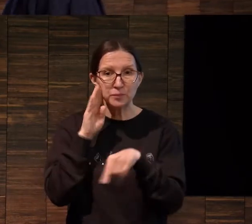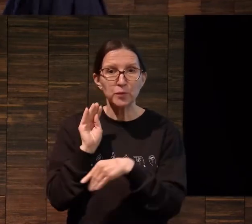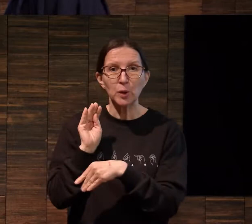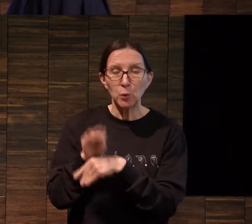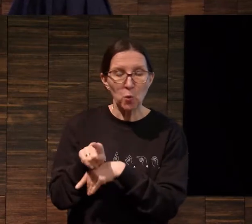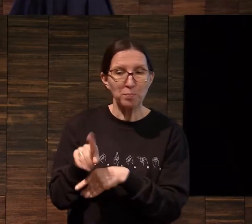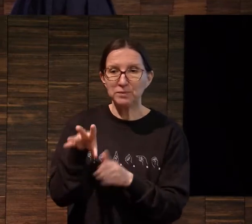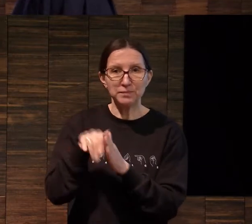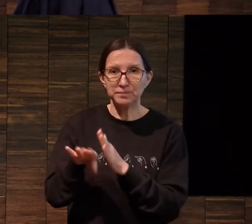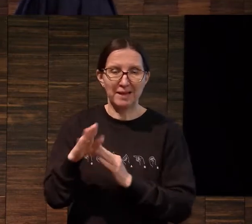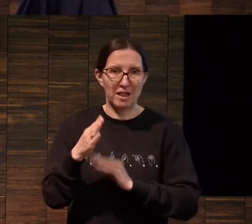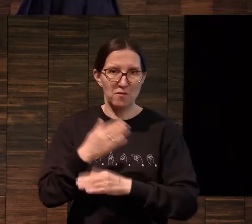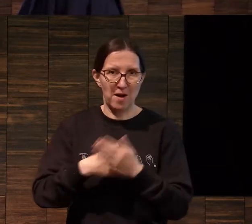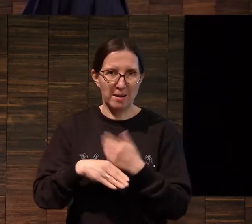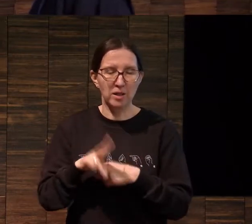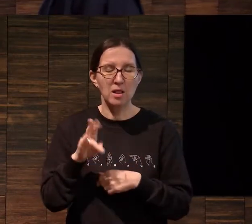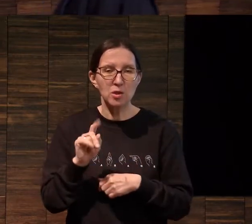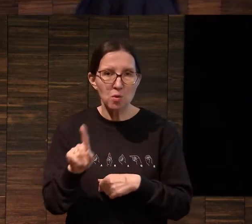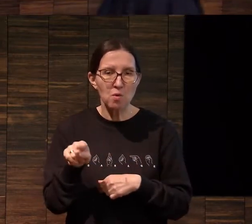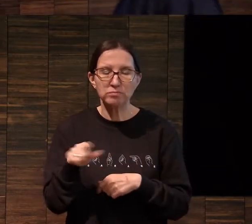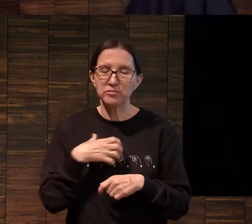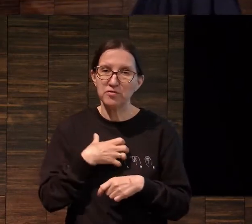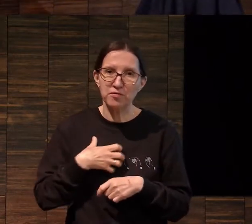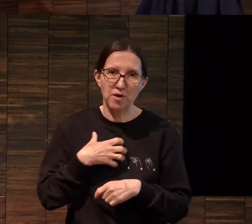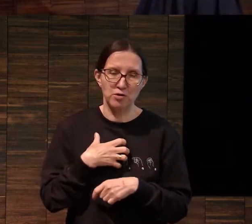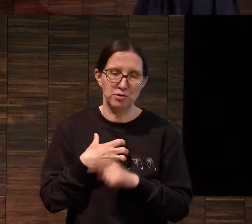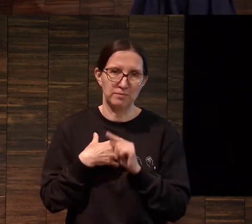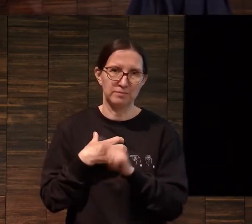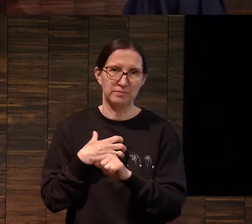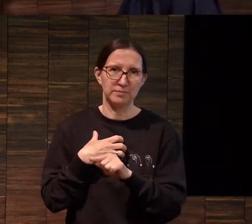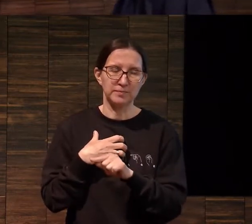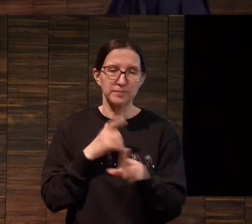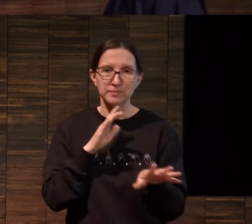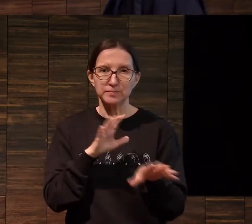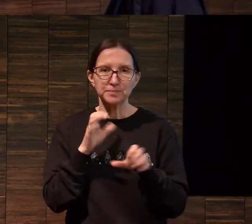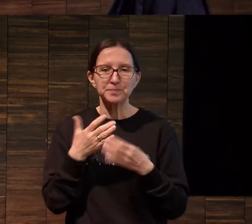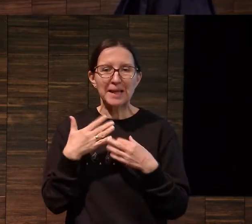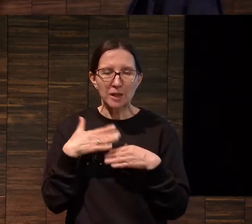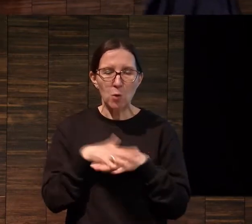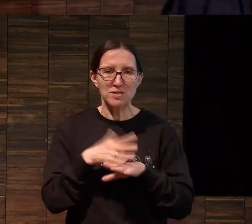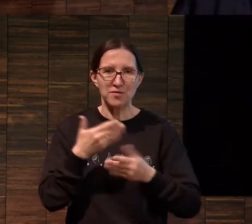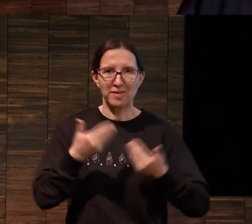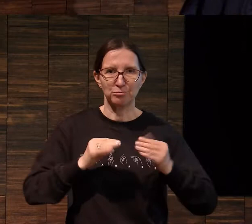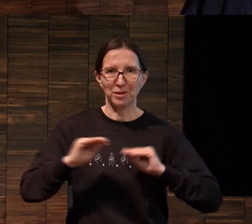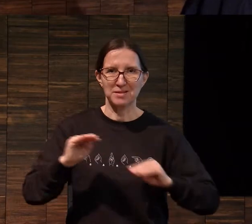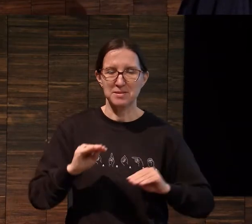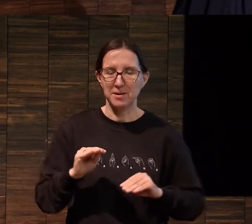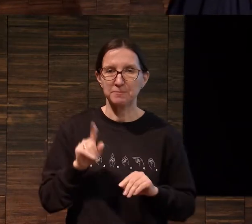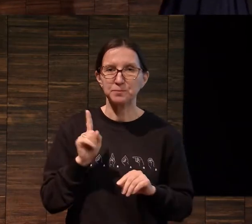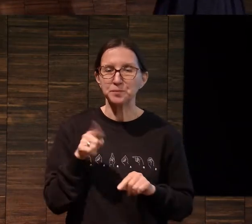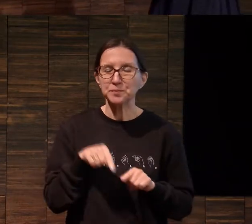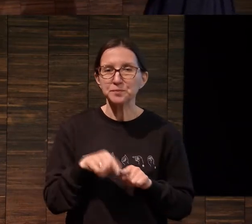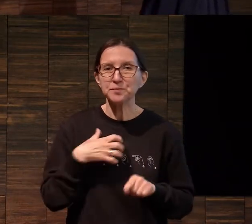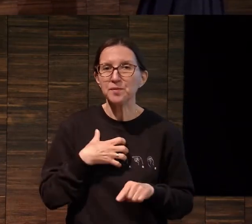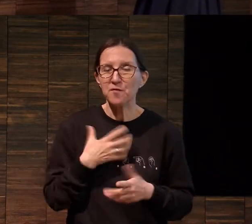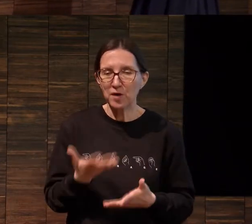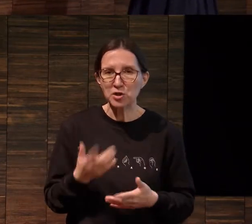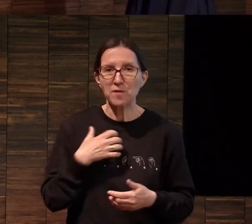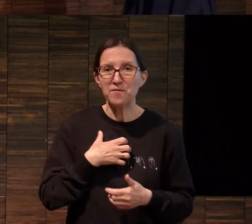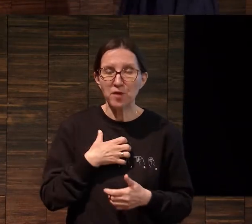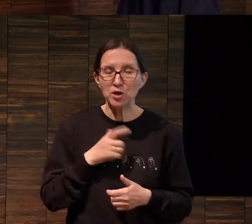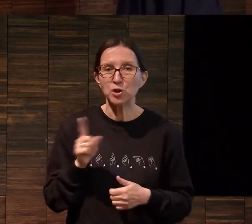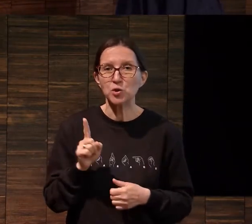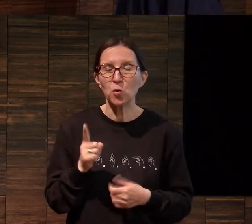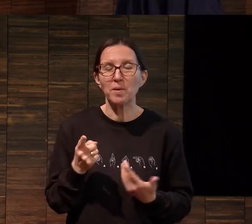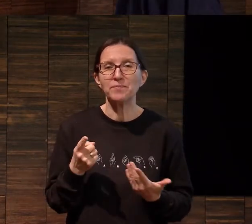all people that are disabled, but then we also have 8% of all men that are not disabled legally, but they need inclusive design that is